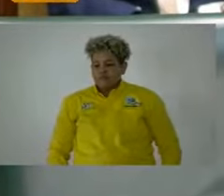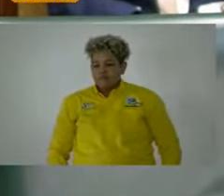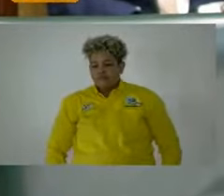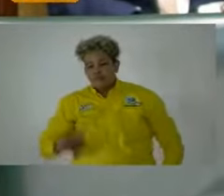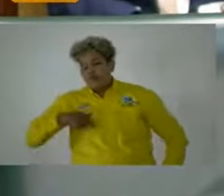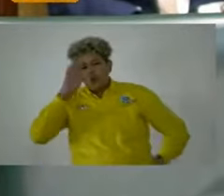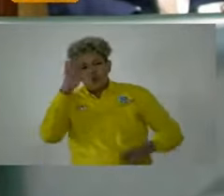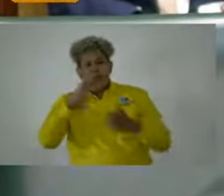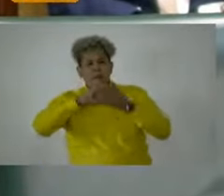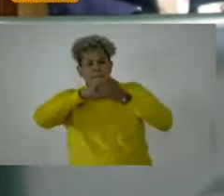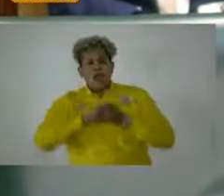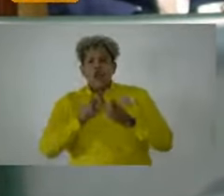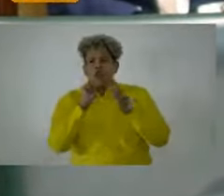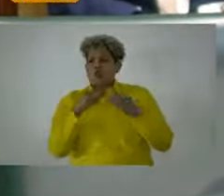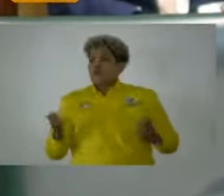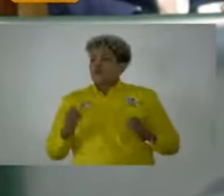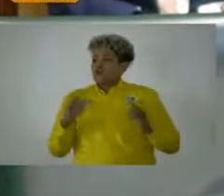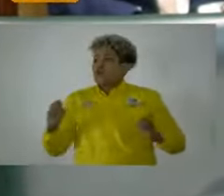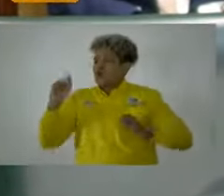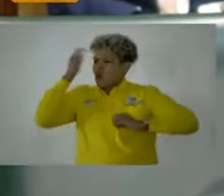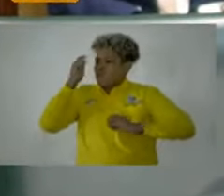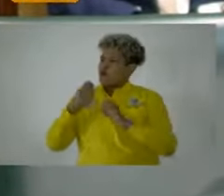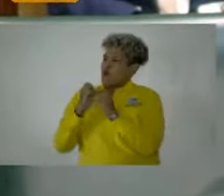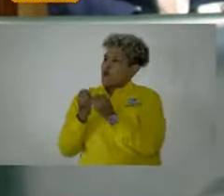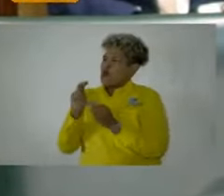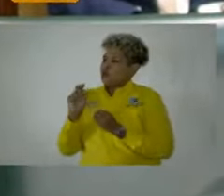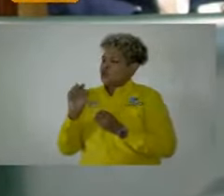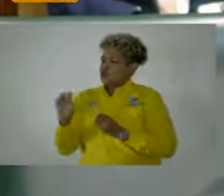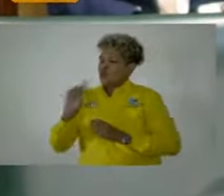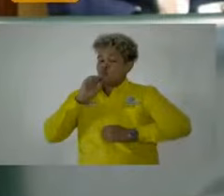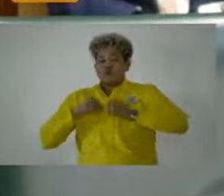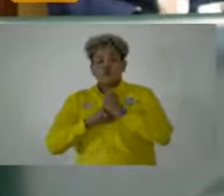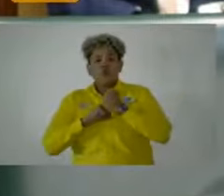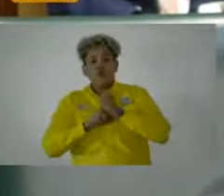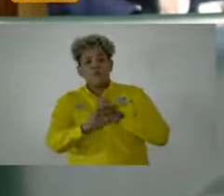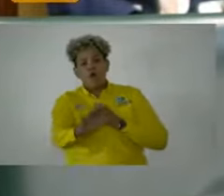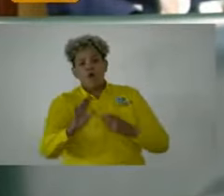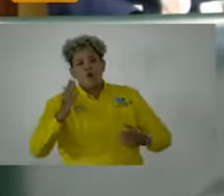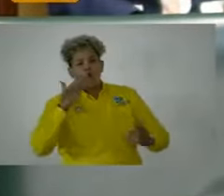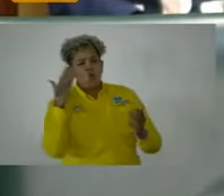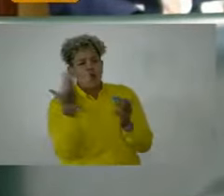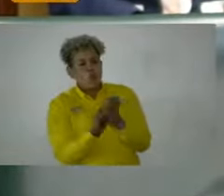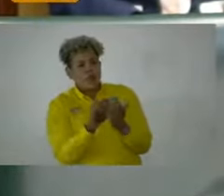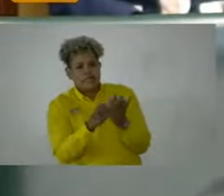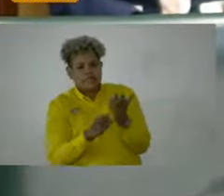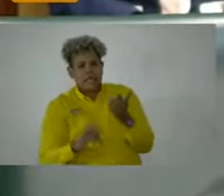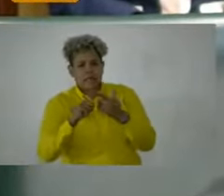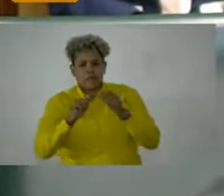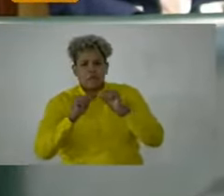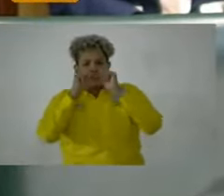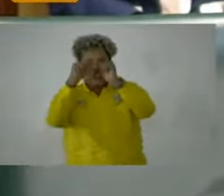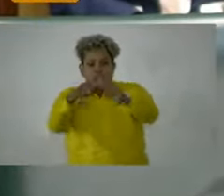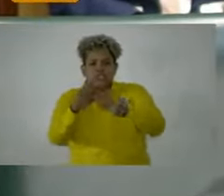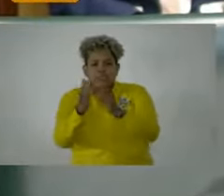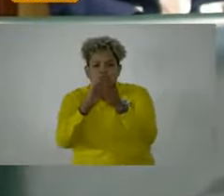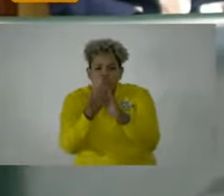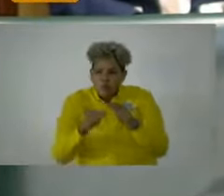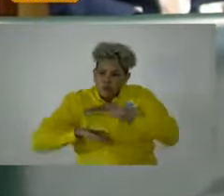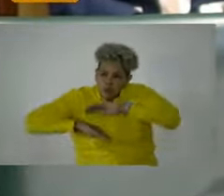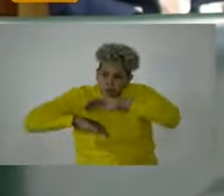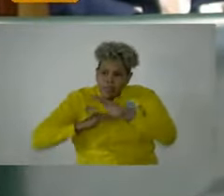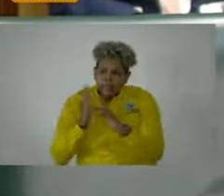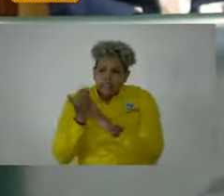And we will partner with non-governmental organizations to support well-designed and sustainable